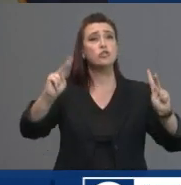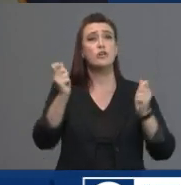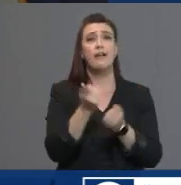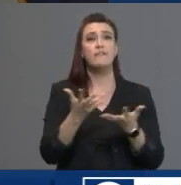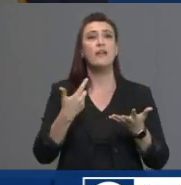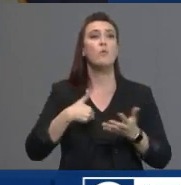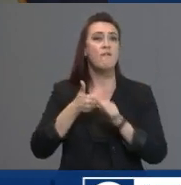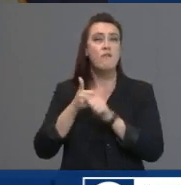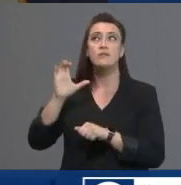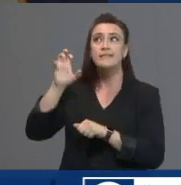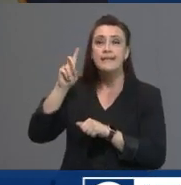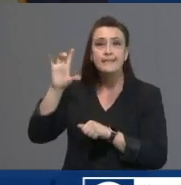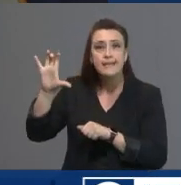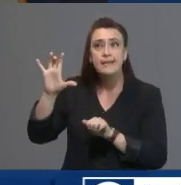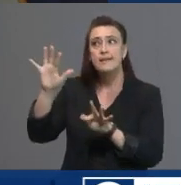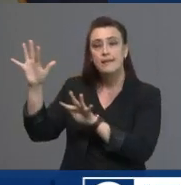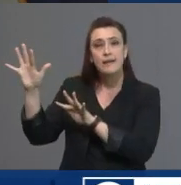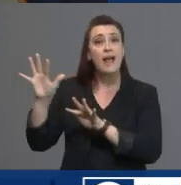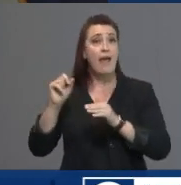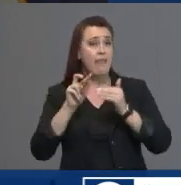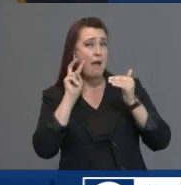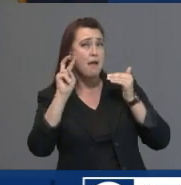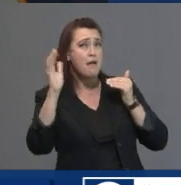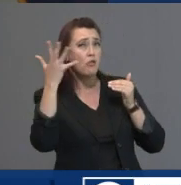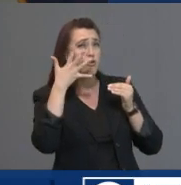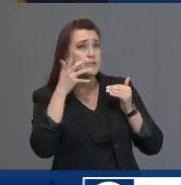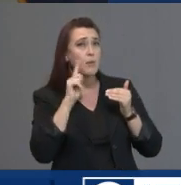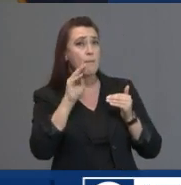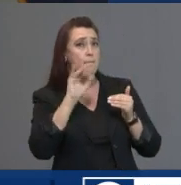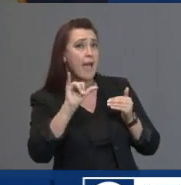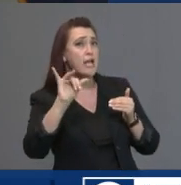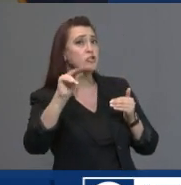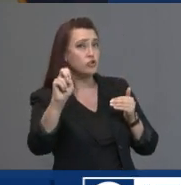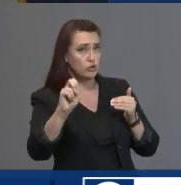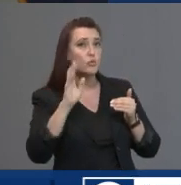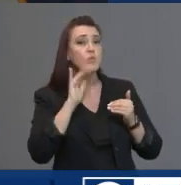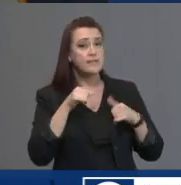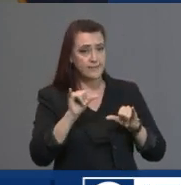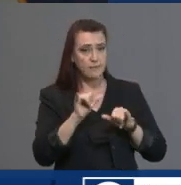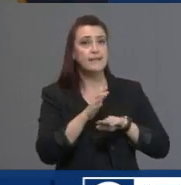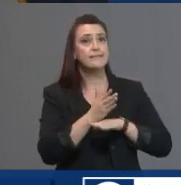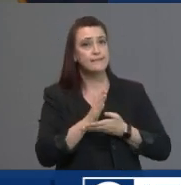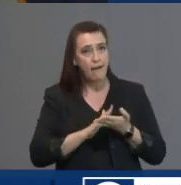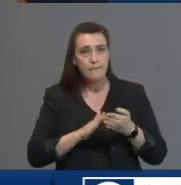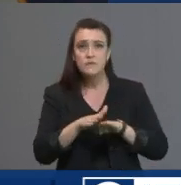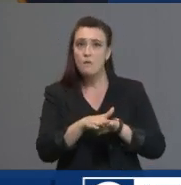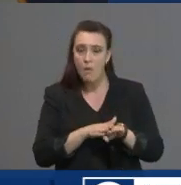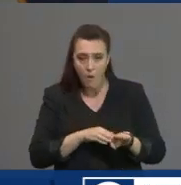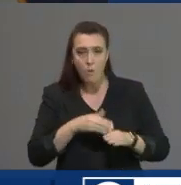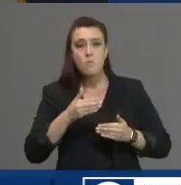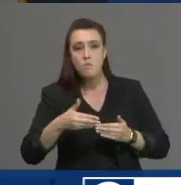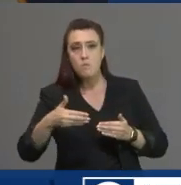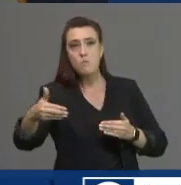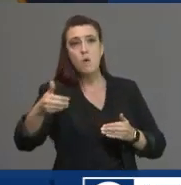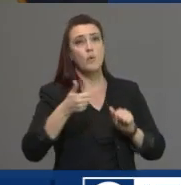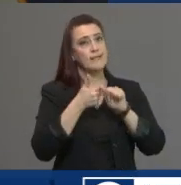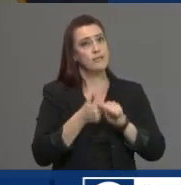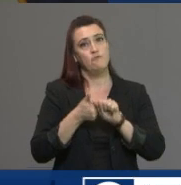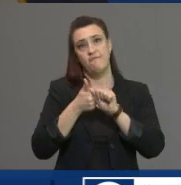health experts throughout May and June. That has been the guiding light to get us here, and it will continue to be.